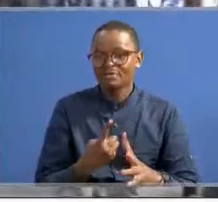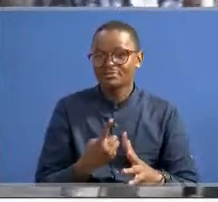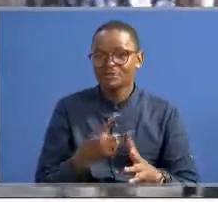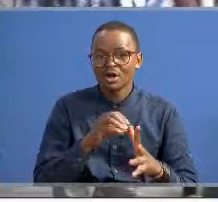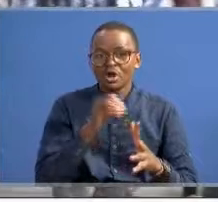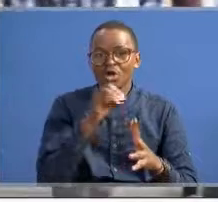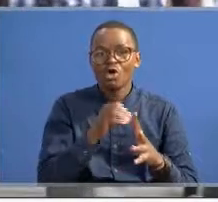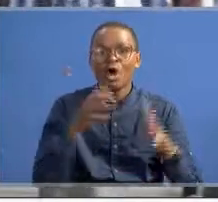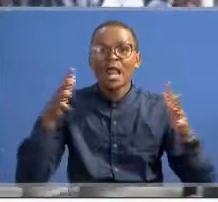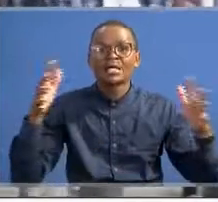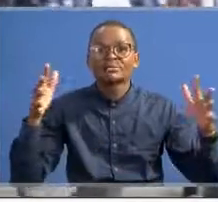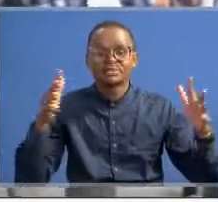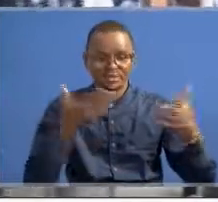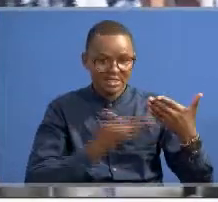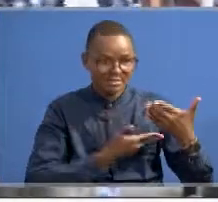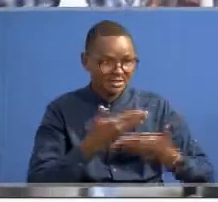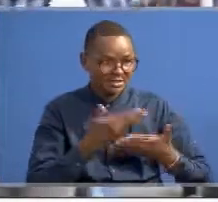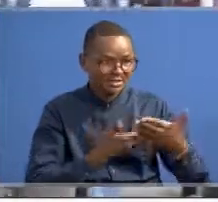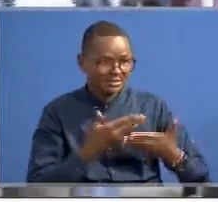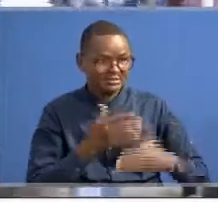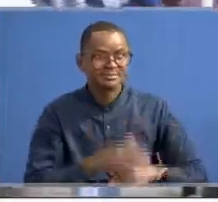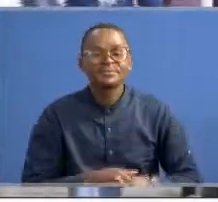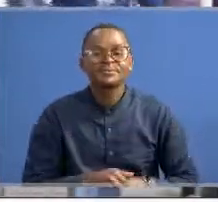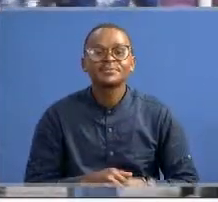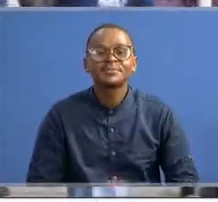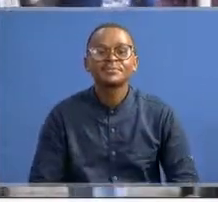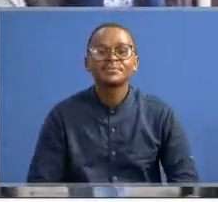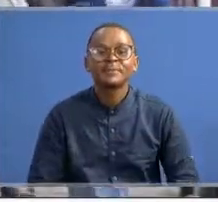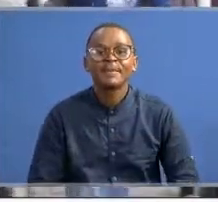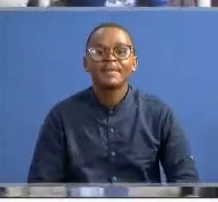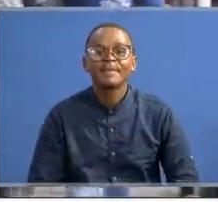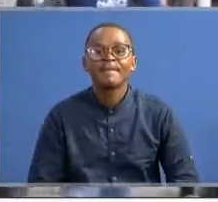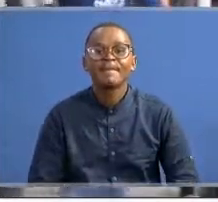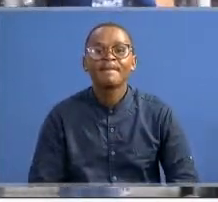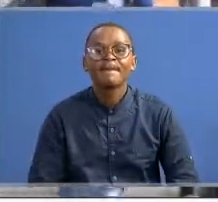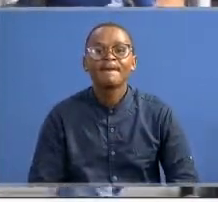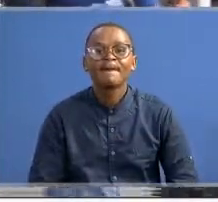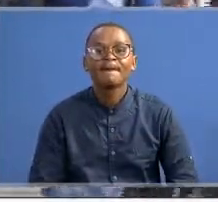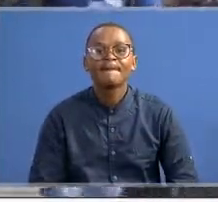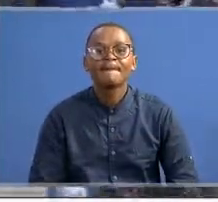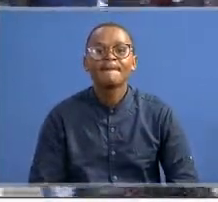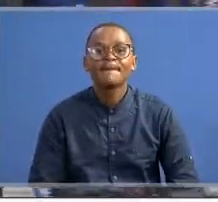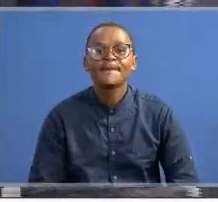or expand their businesses. Mwihoki Njogu, KUTV, Nairobi.